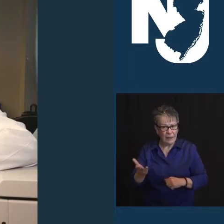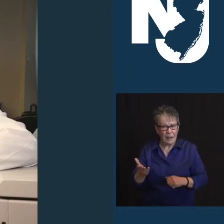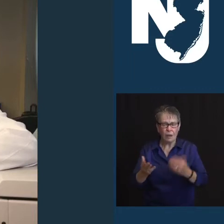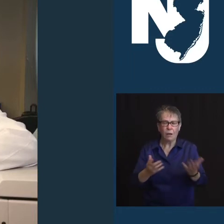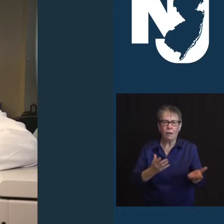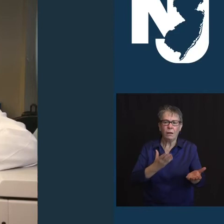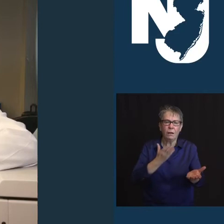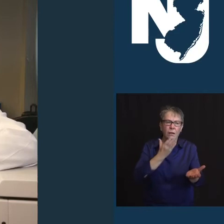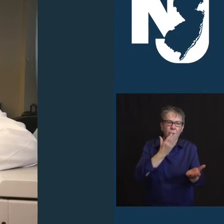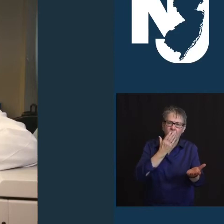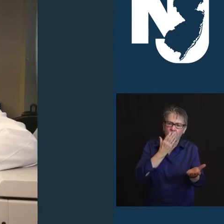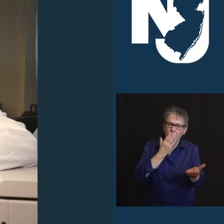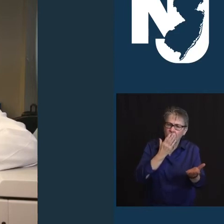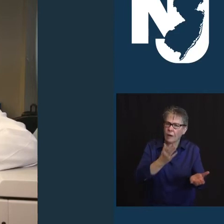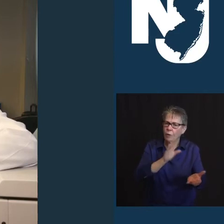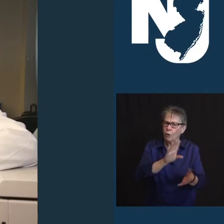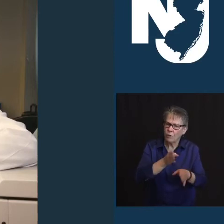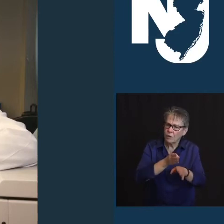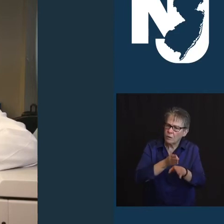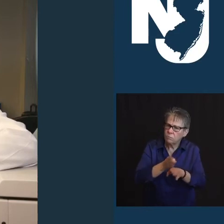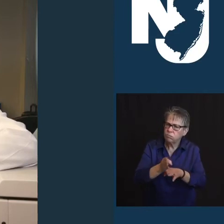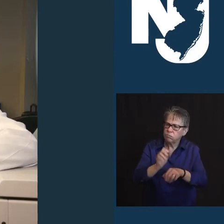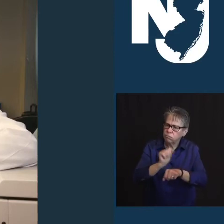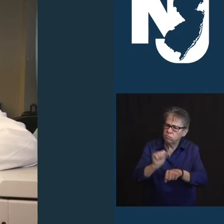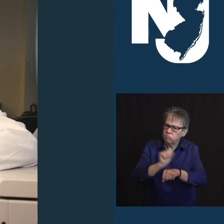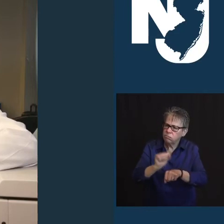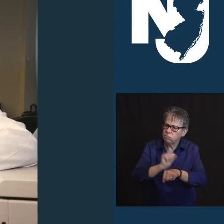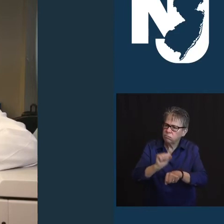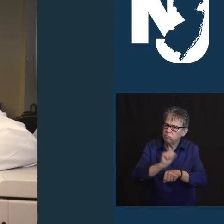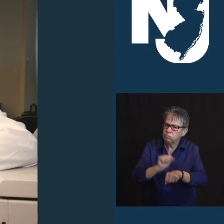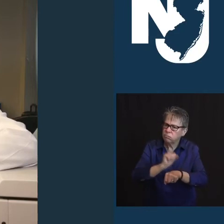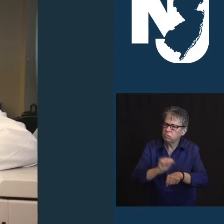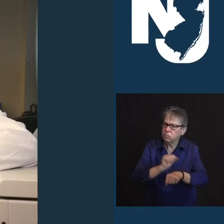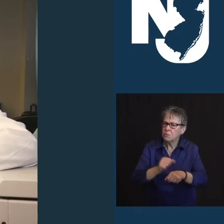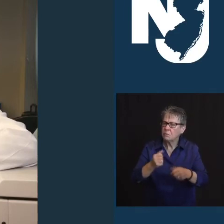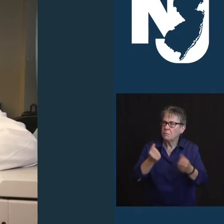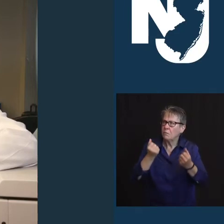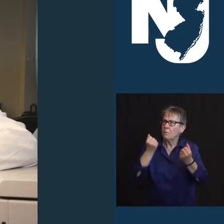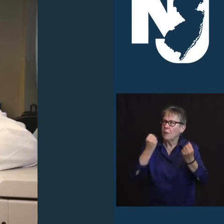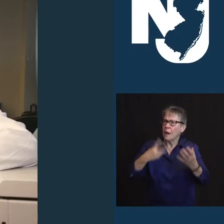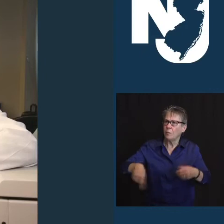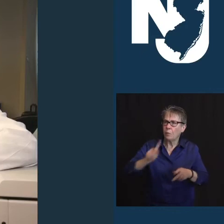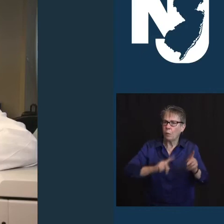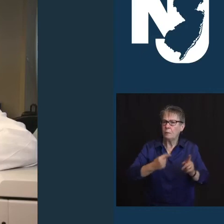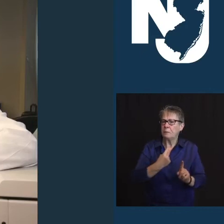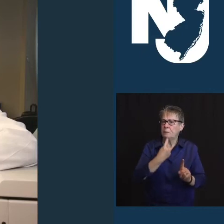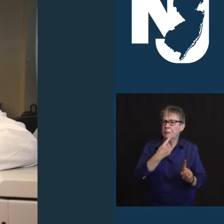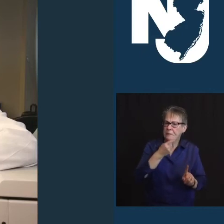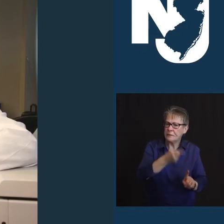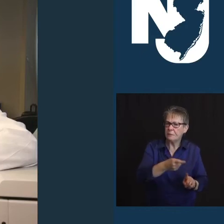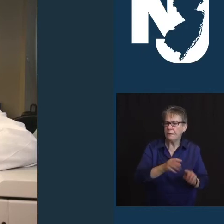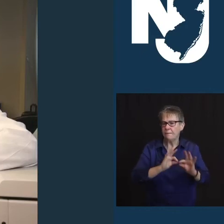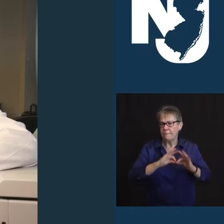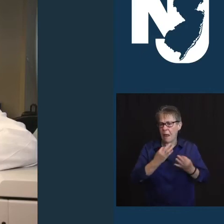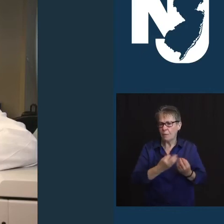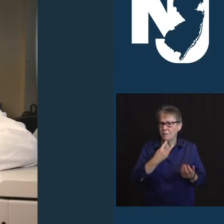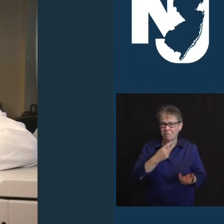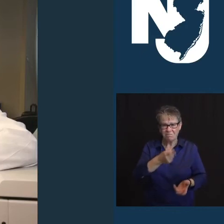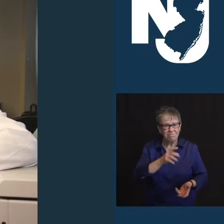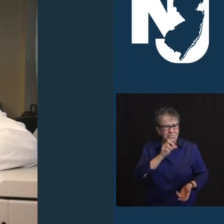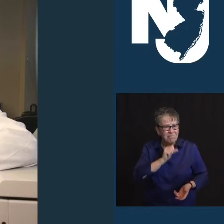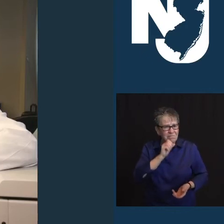career. He will be sorely missed by many, most importantly by his blessed family. He was only 51 years old. God bless